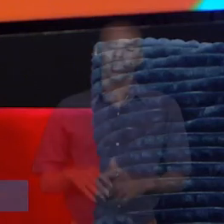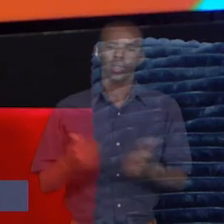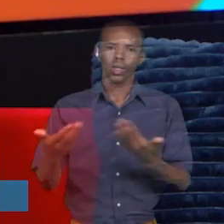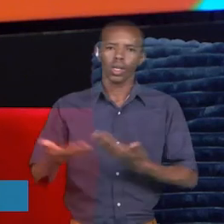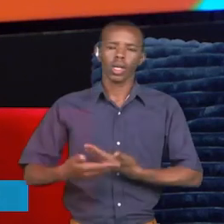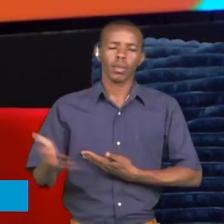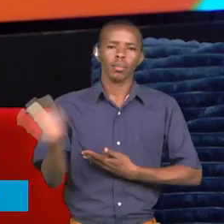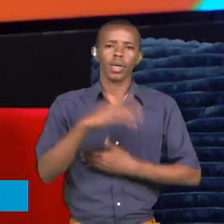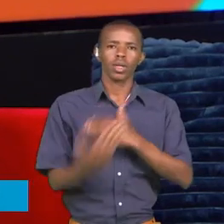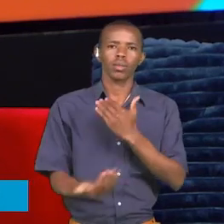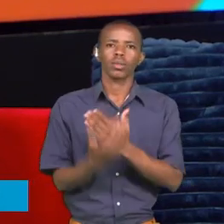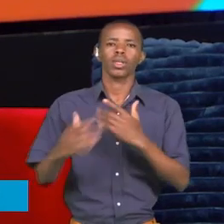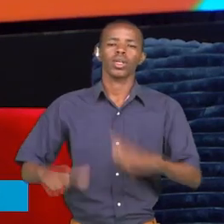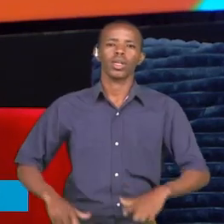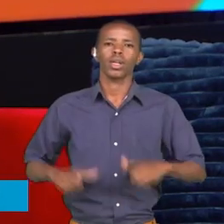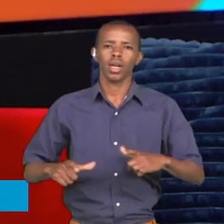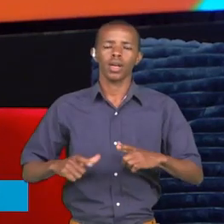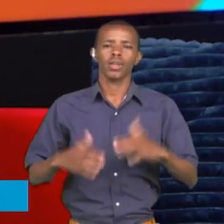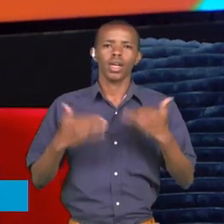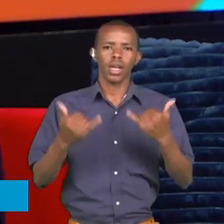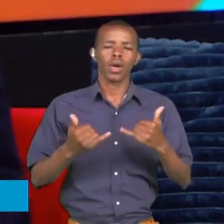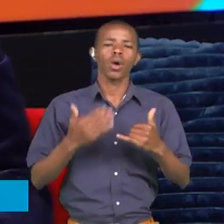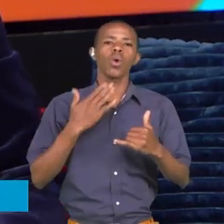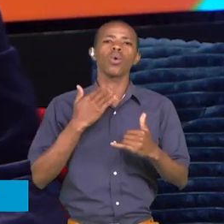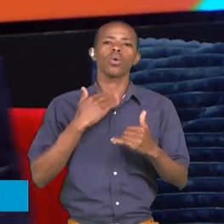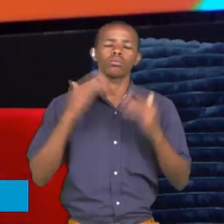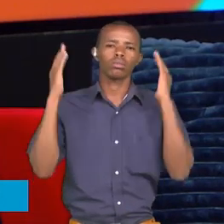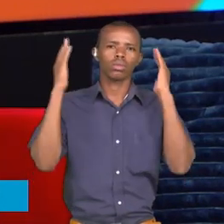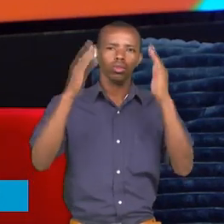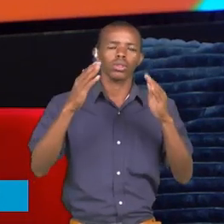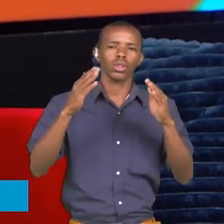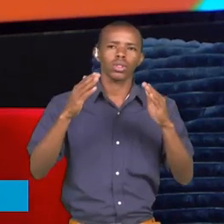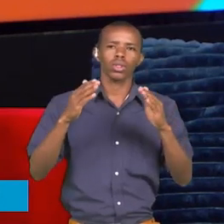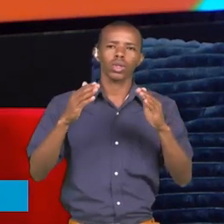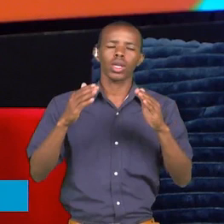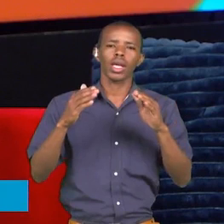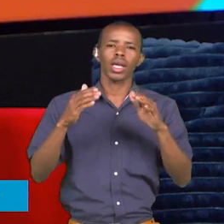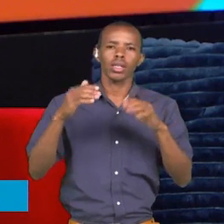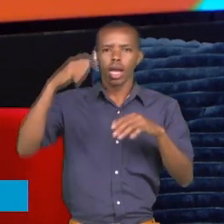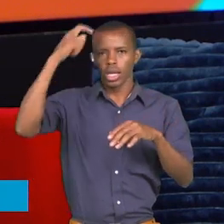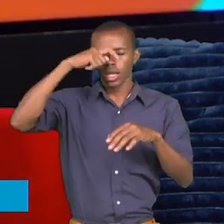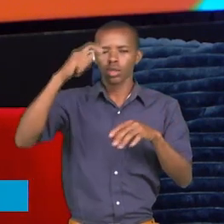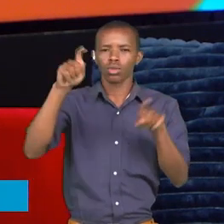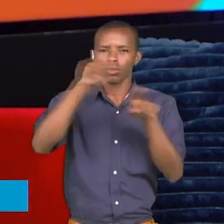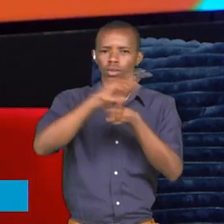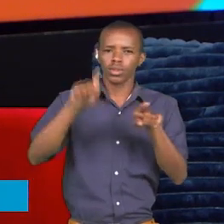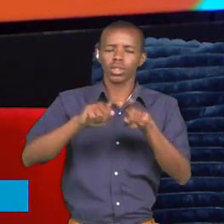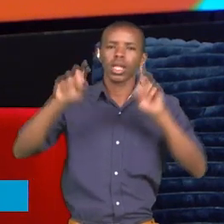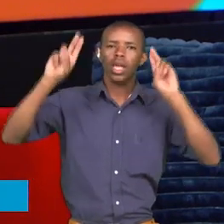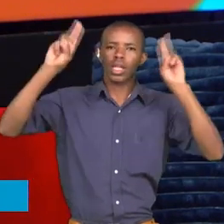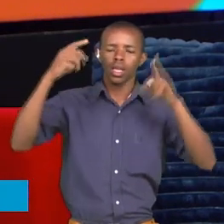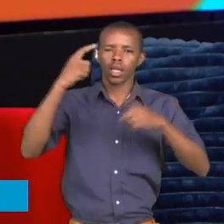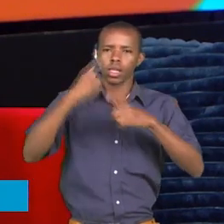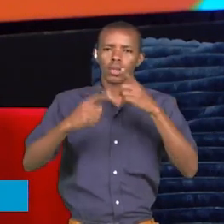Welcome back to Morning Live, and right now we want to focus on intellectual property, because this year's theme is all about sports content,